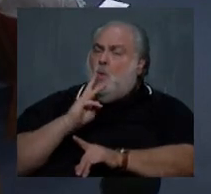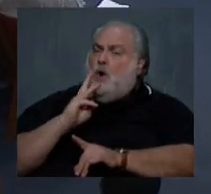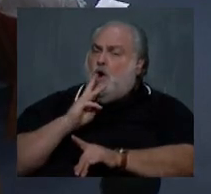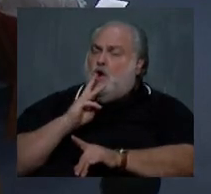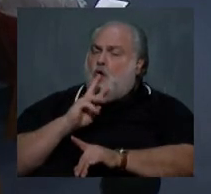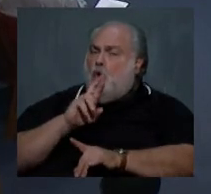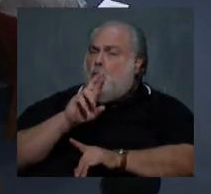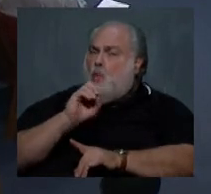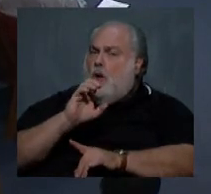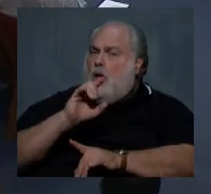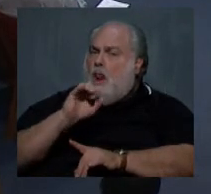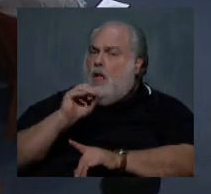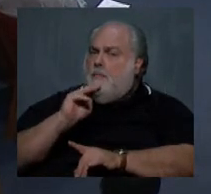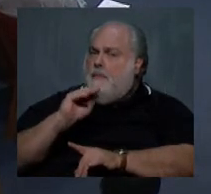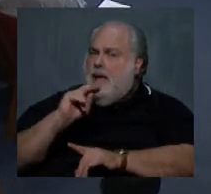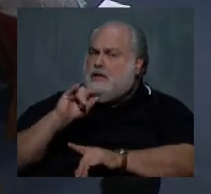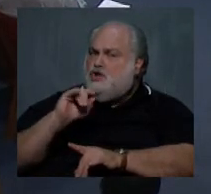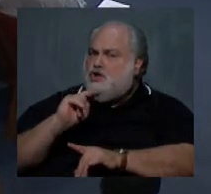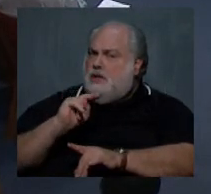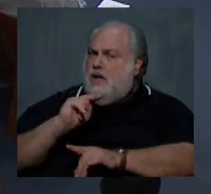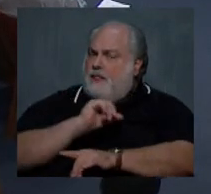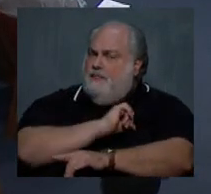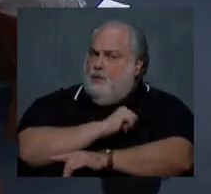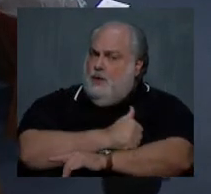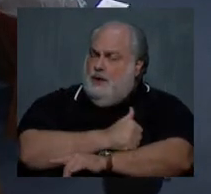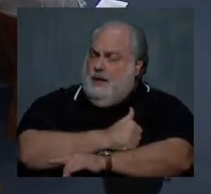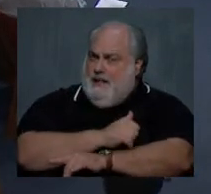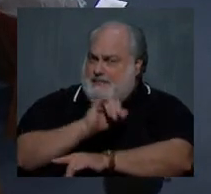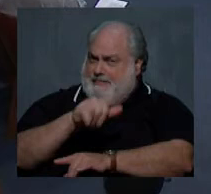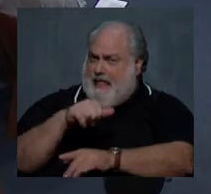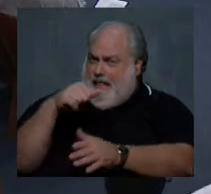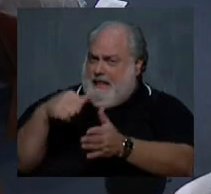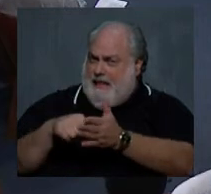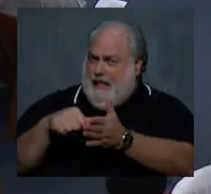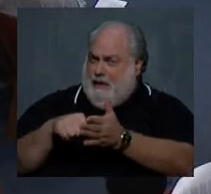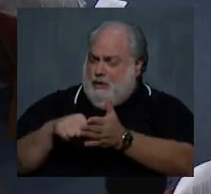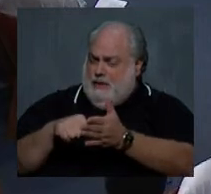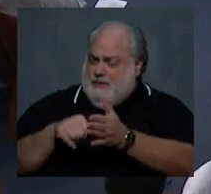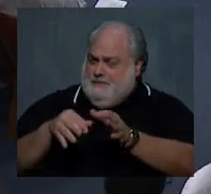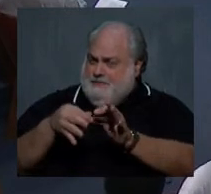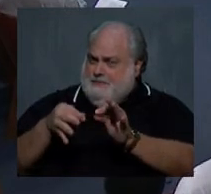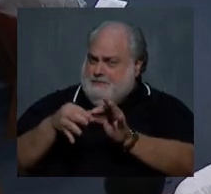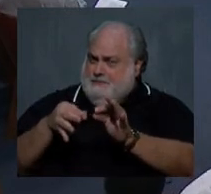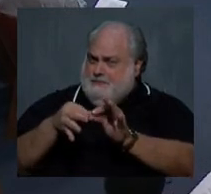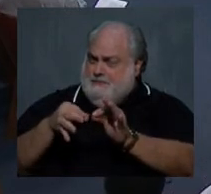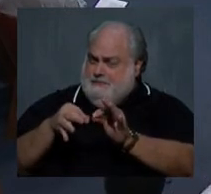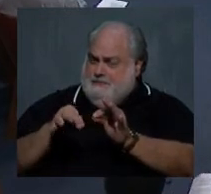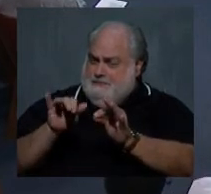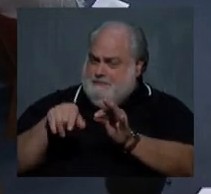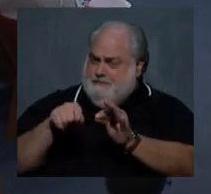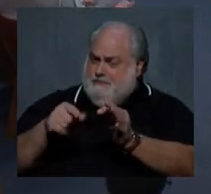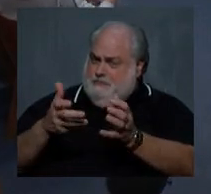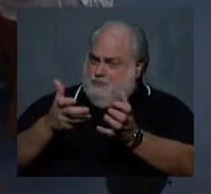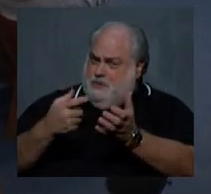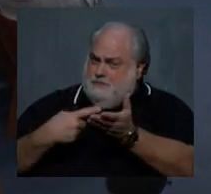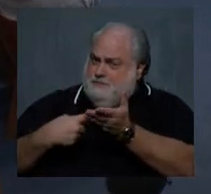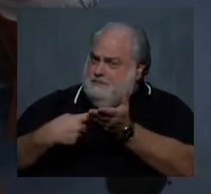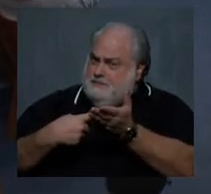our sanitary sewer committee. And in the letter, they indicate they would like to